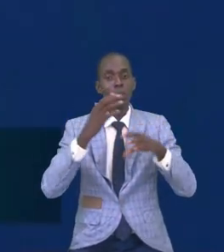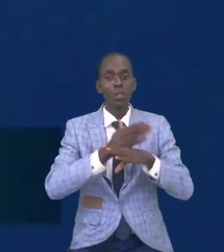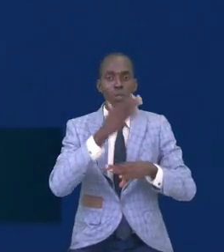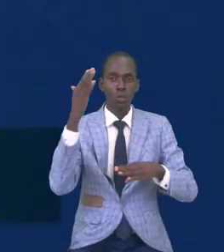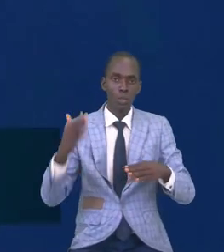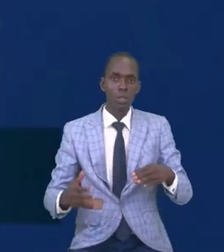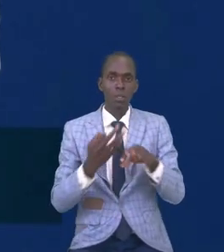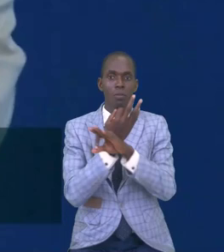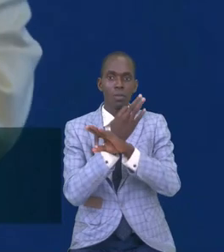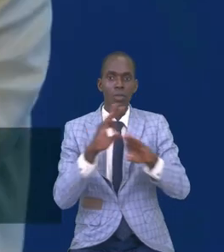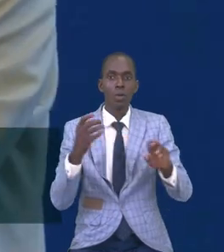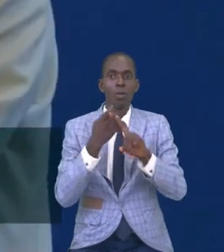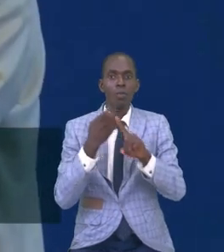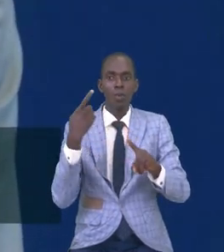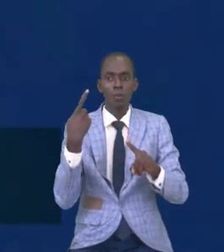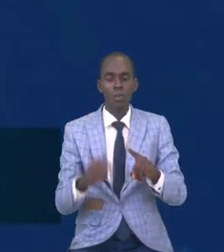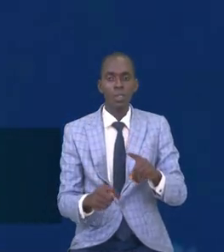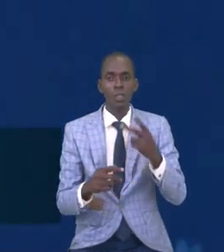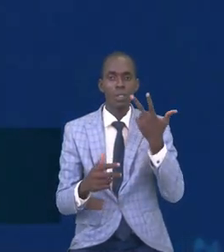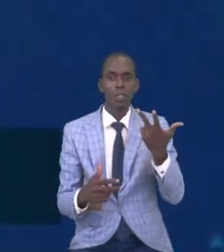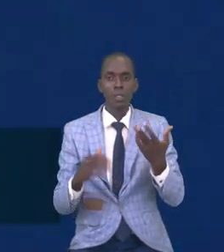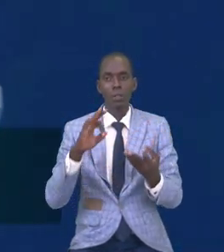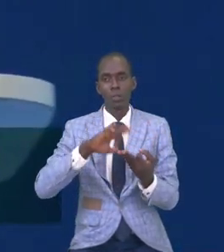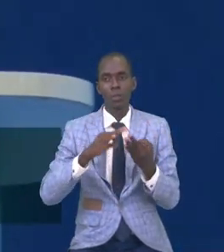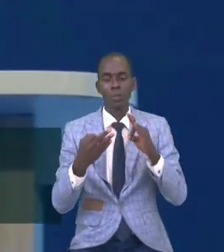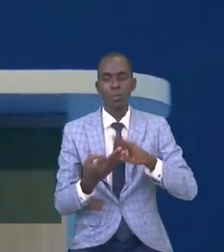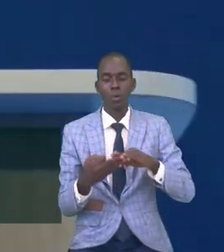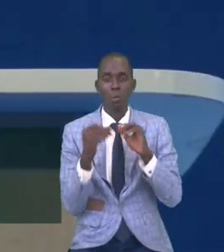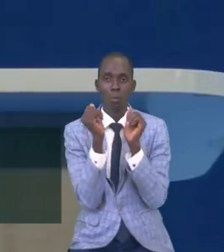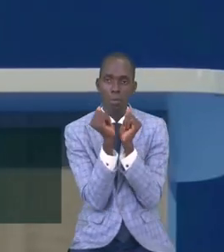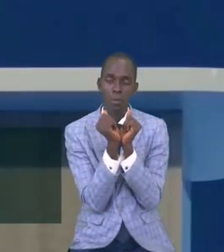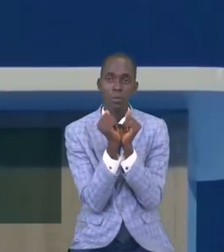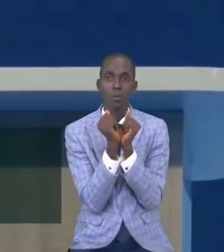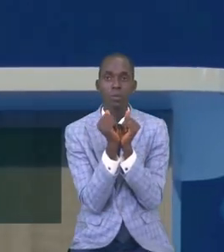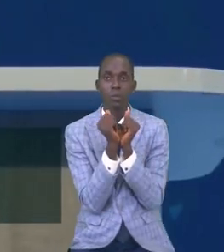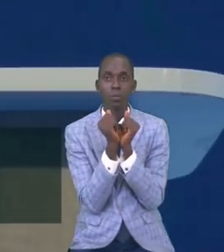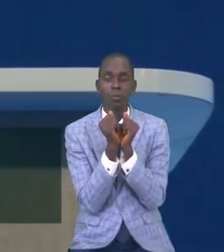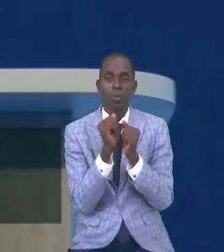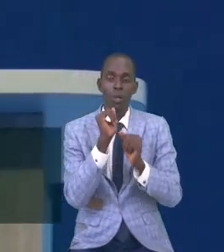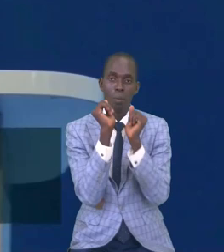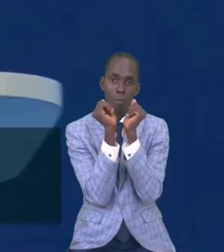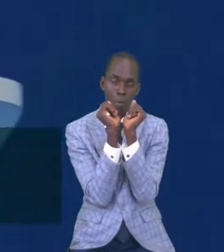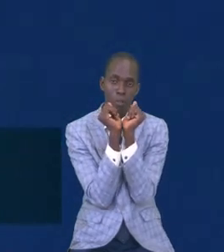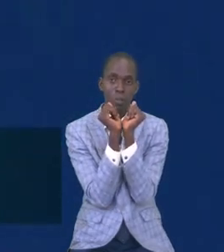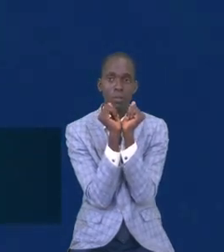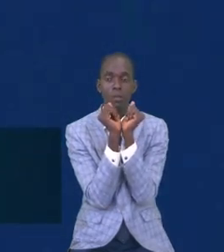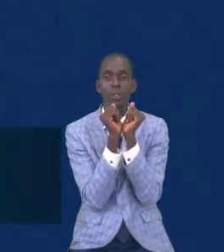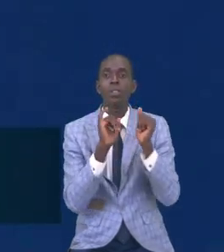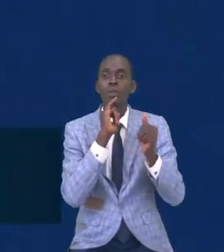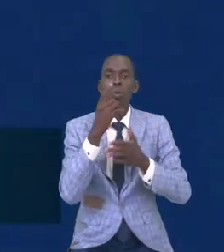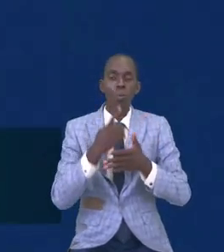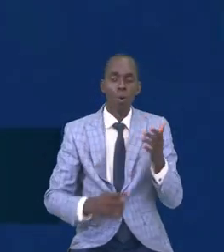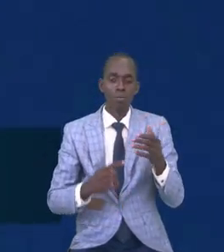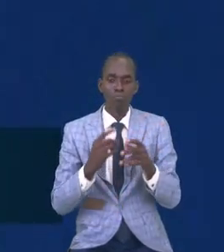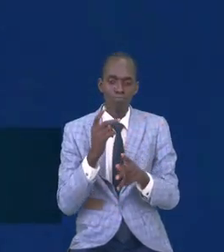emancipation from the threefold bondage. Bondage is what ties a